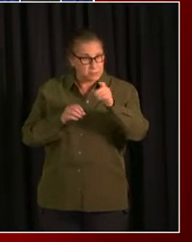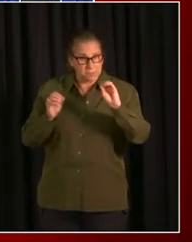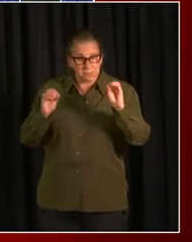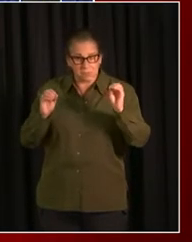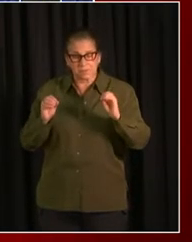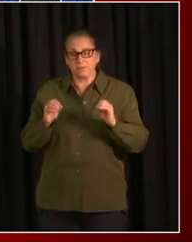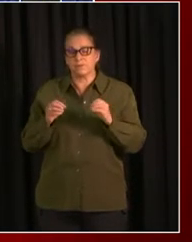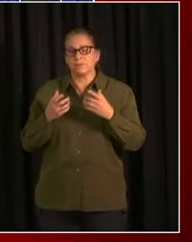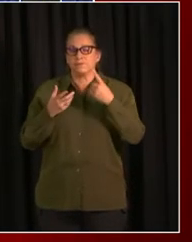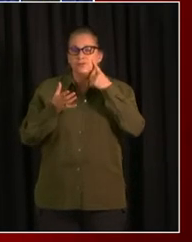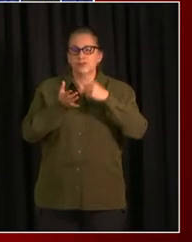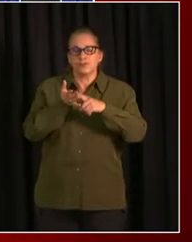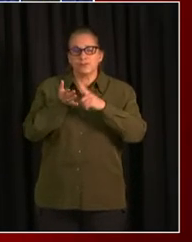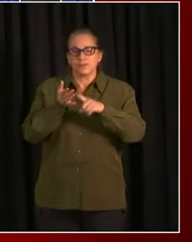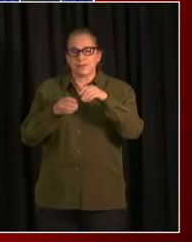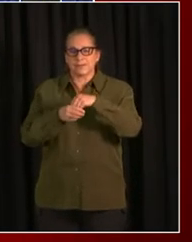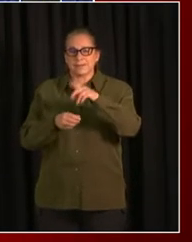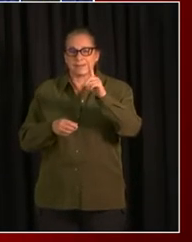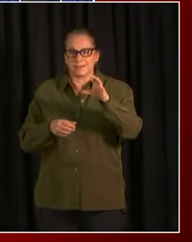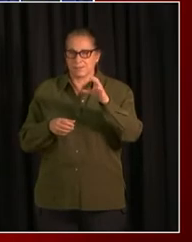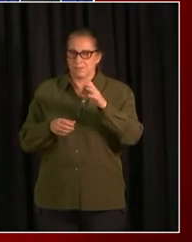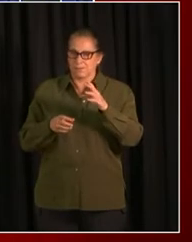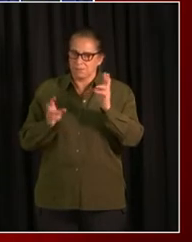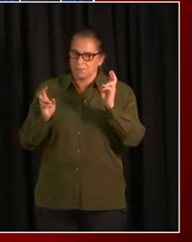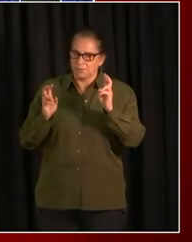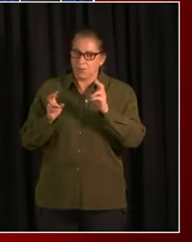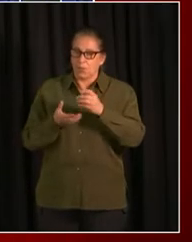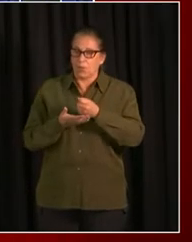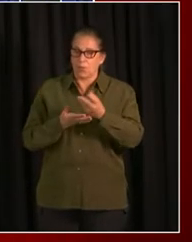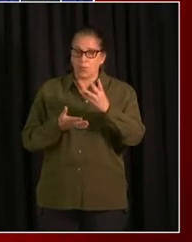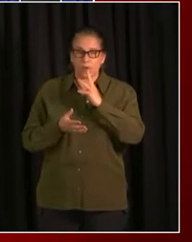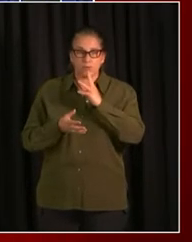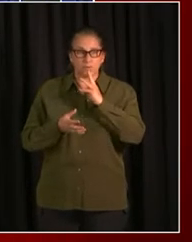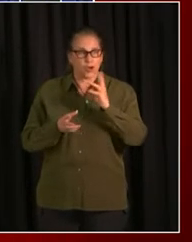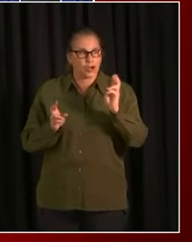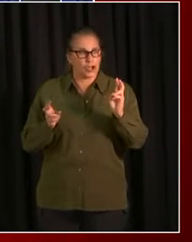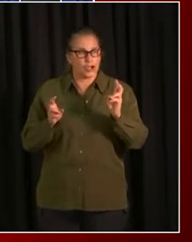if DC is testing wastewater for COVID.